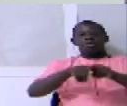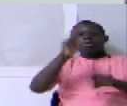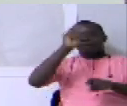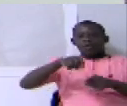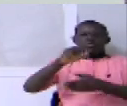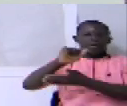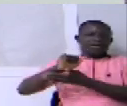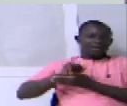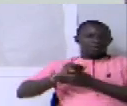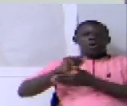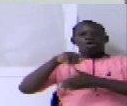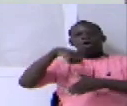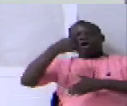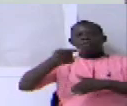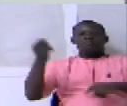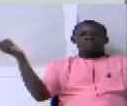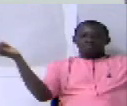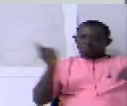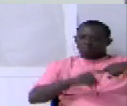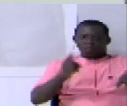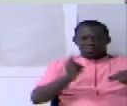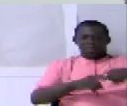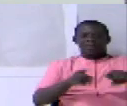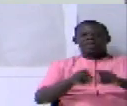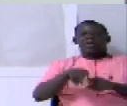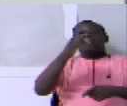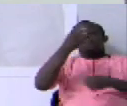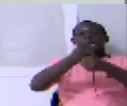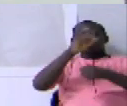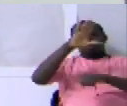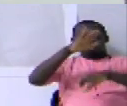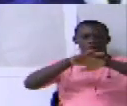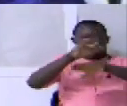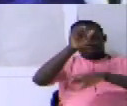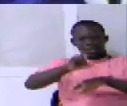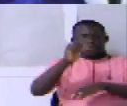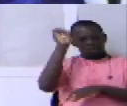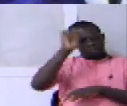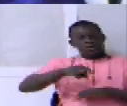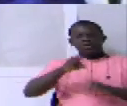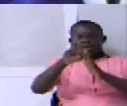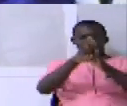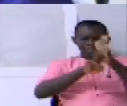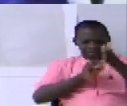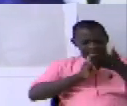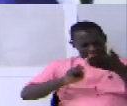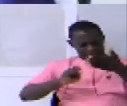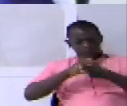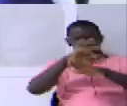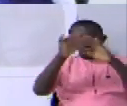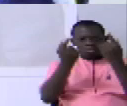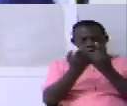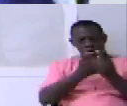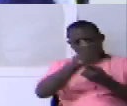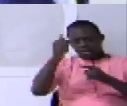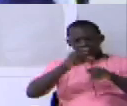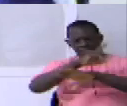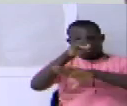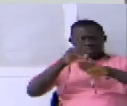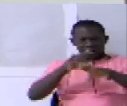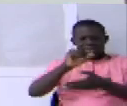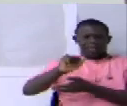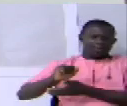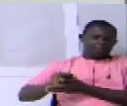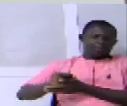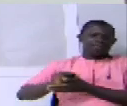punishments inflicted. Kasola lua aynim fo ala fanna tawro wala ni wala bunda fulanjang